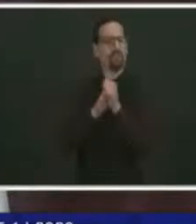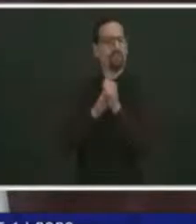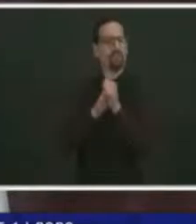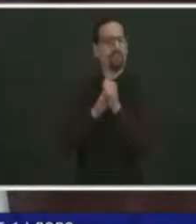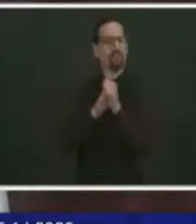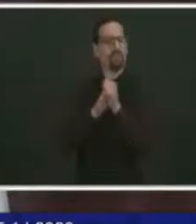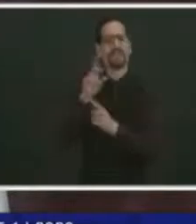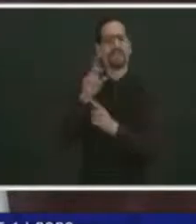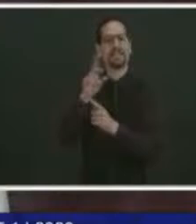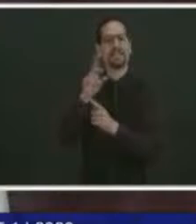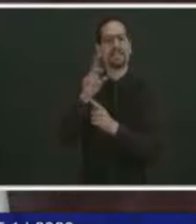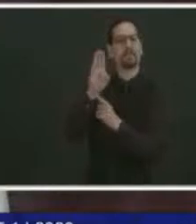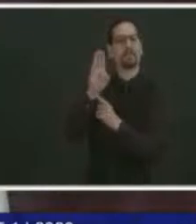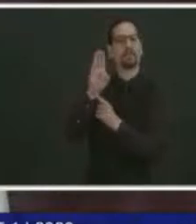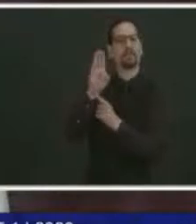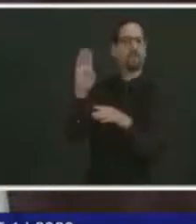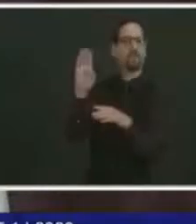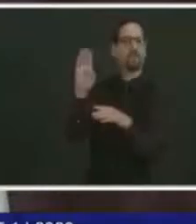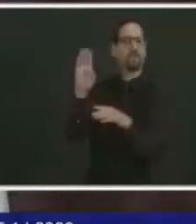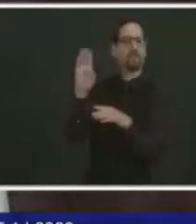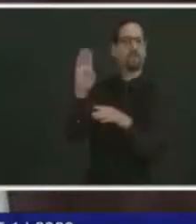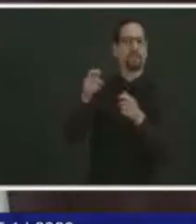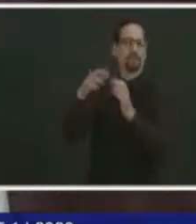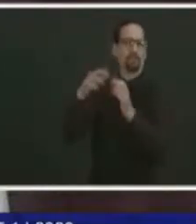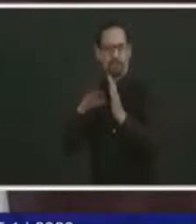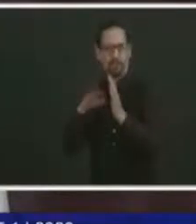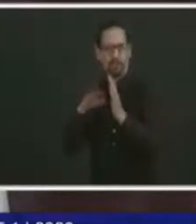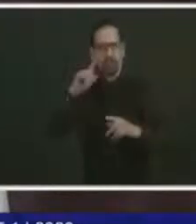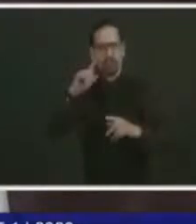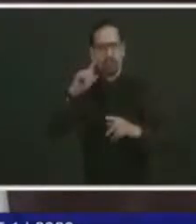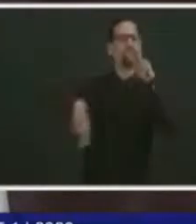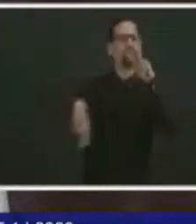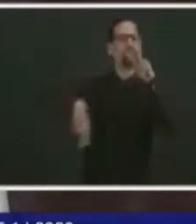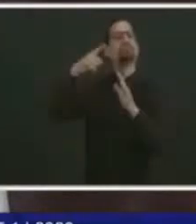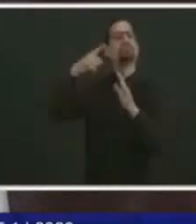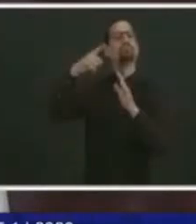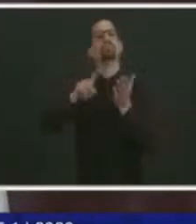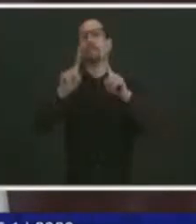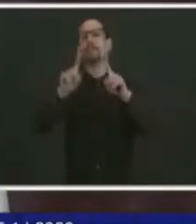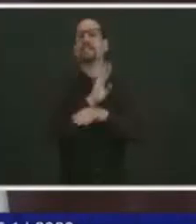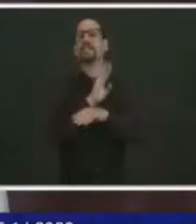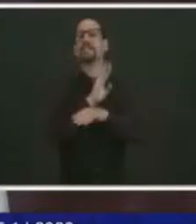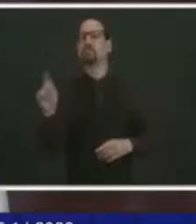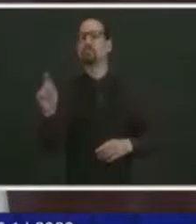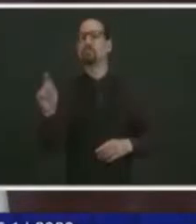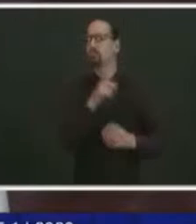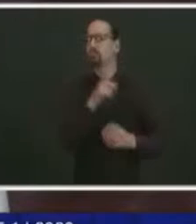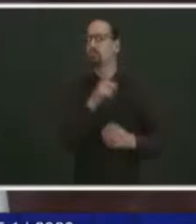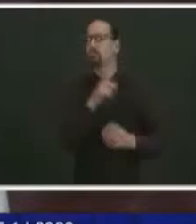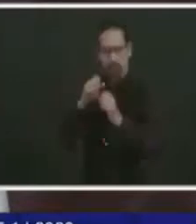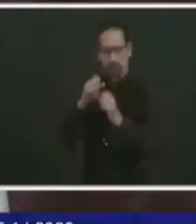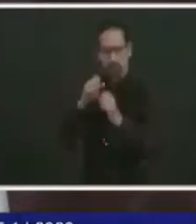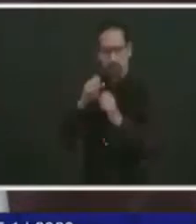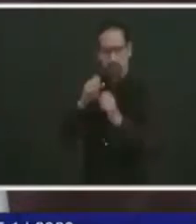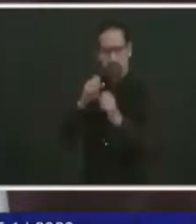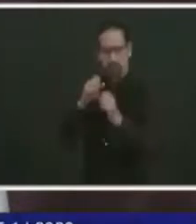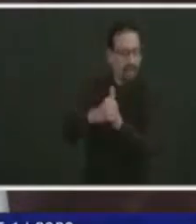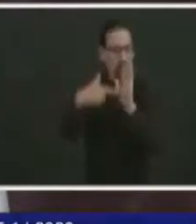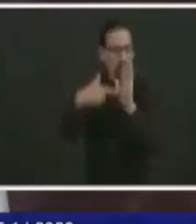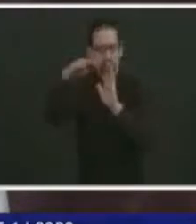hundred businesses, and the overwhelming majority of reports were good. And the state police was popping in as well to different